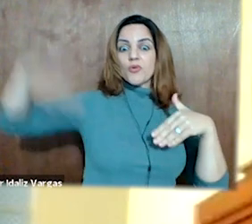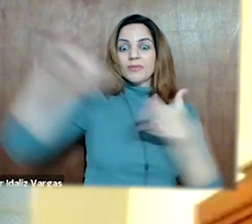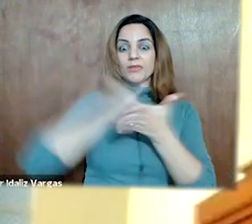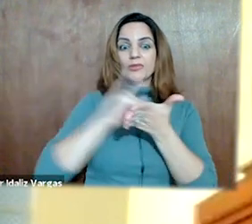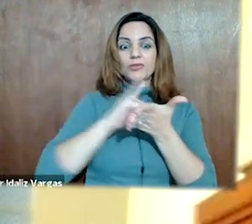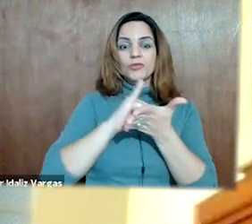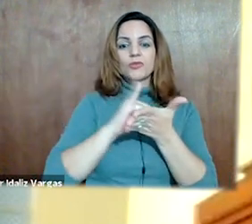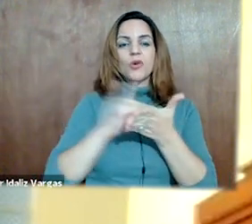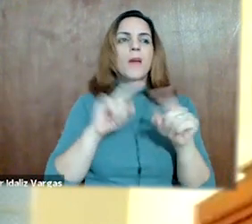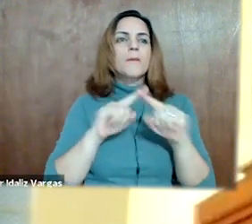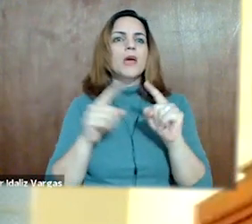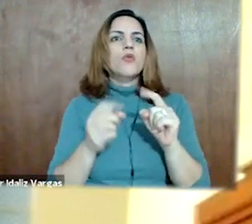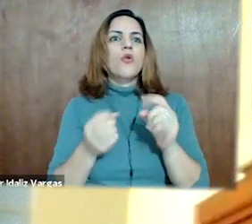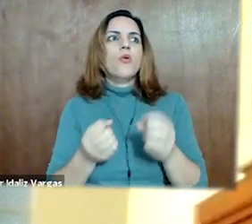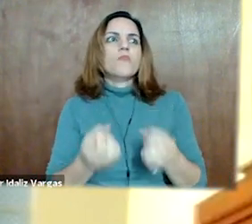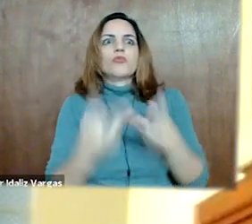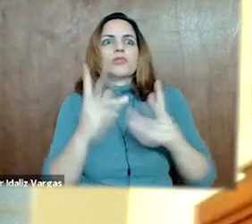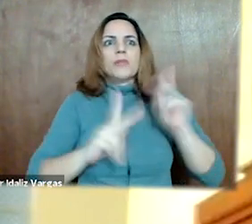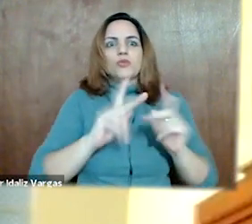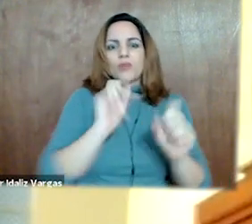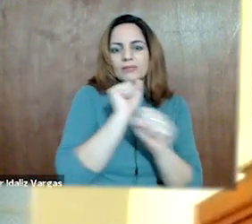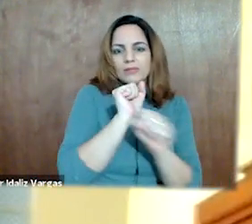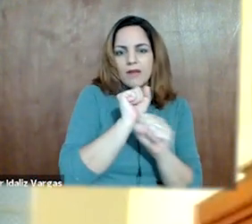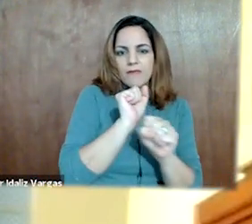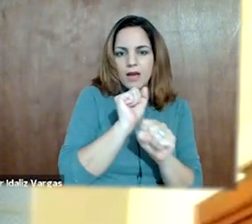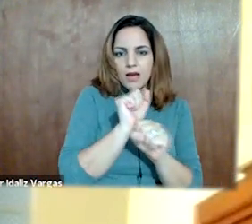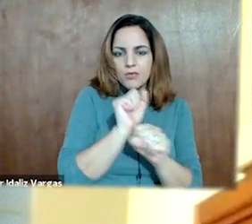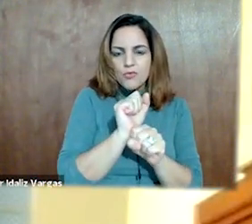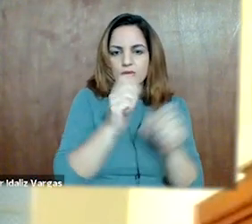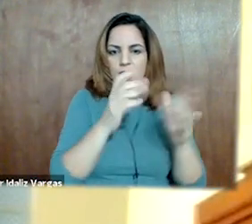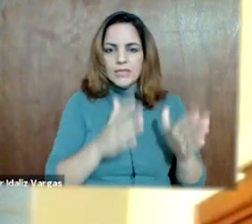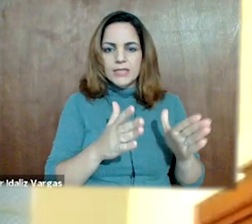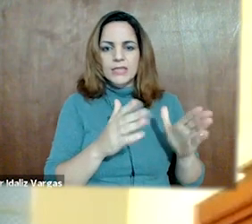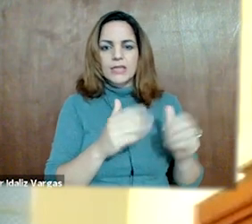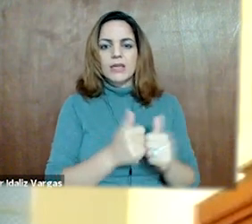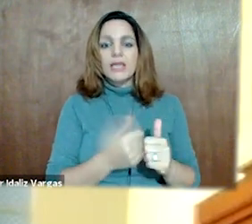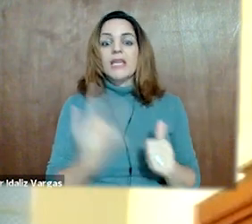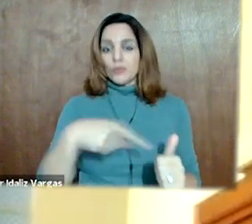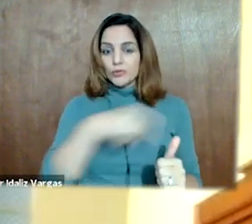class, and we grew up in communities that were